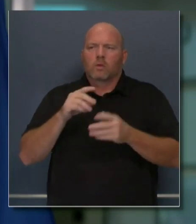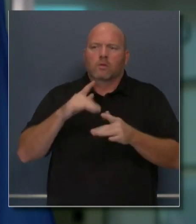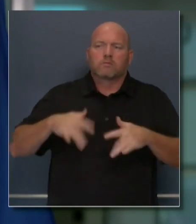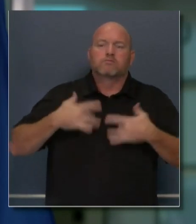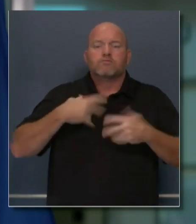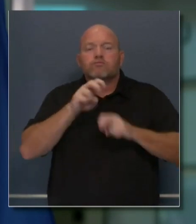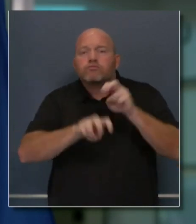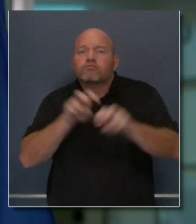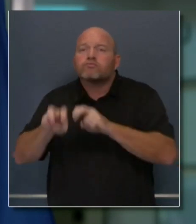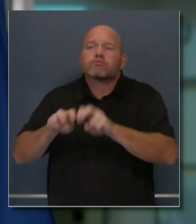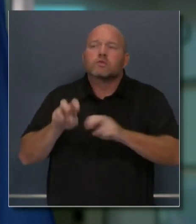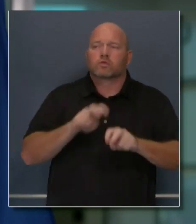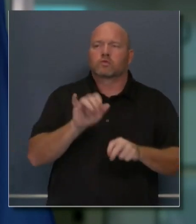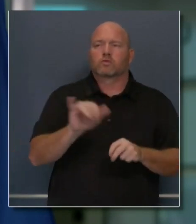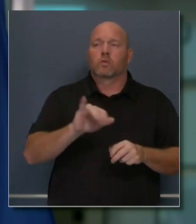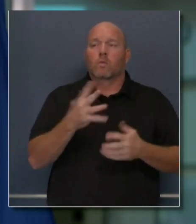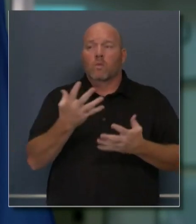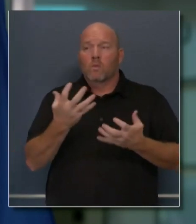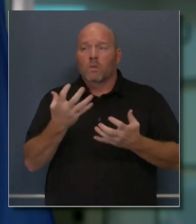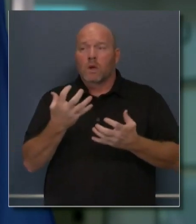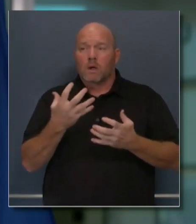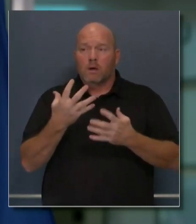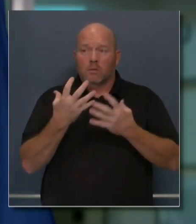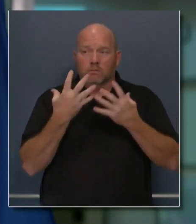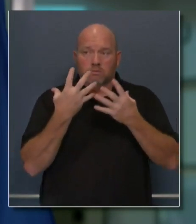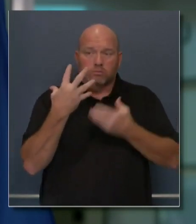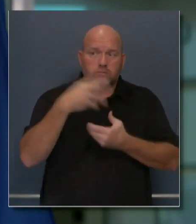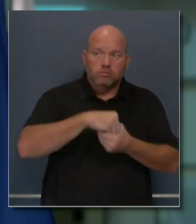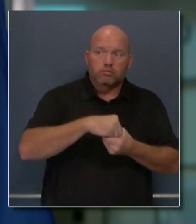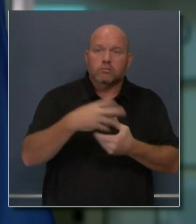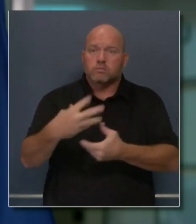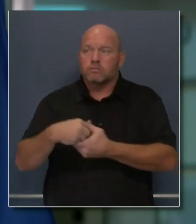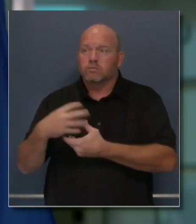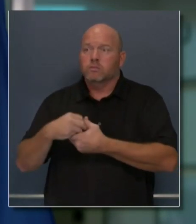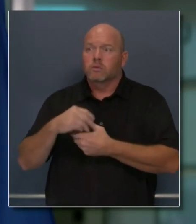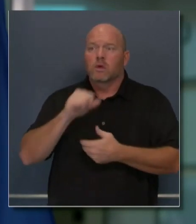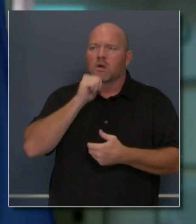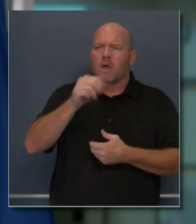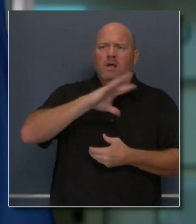to maintain some distinction from those larger